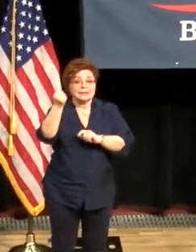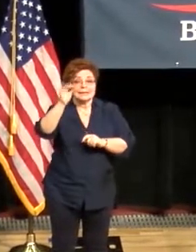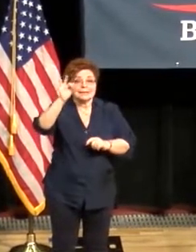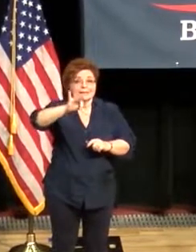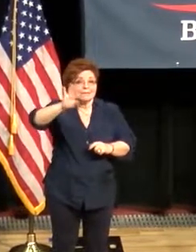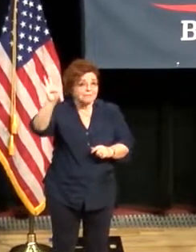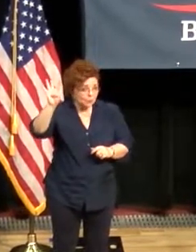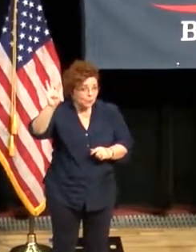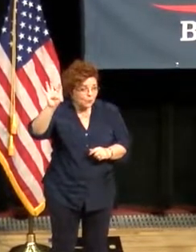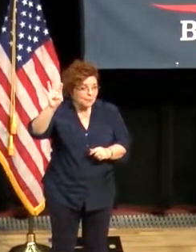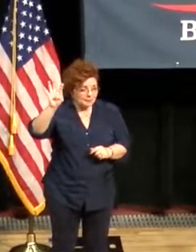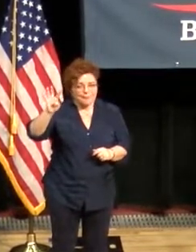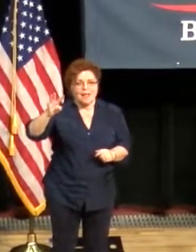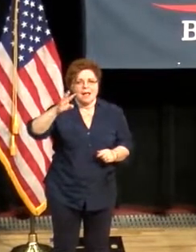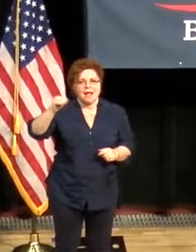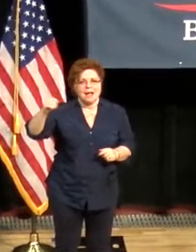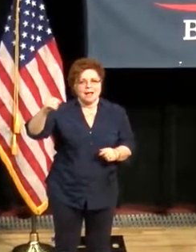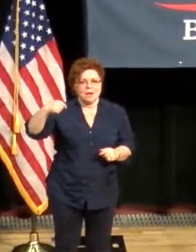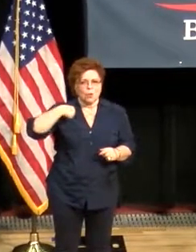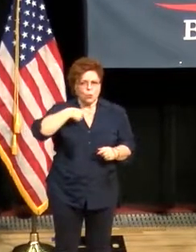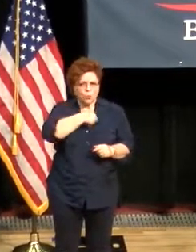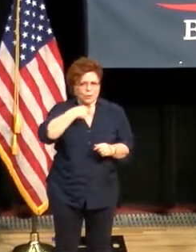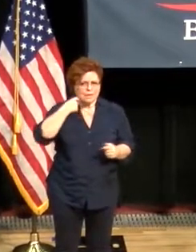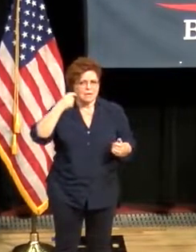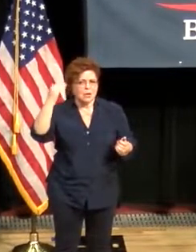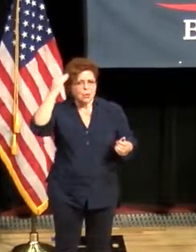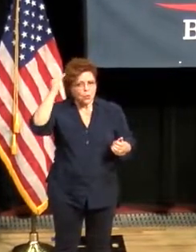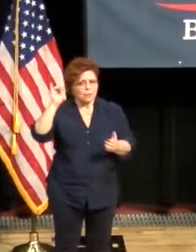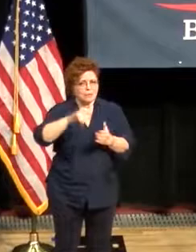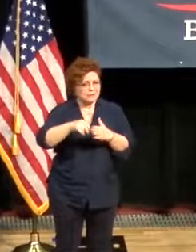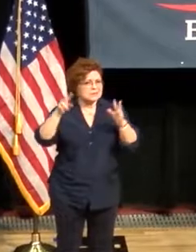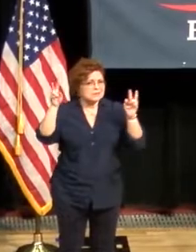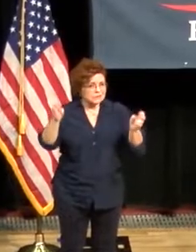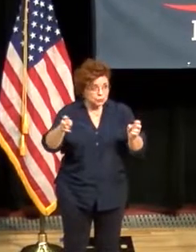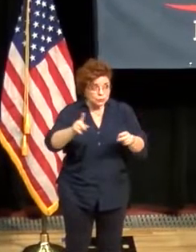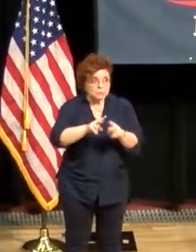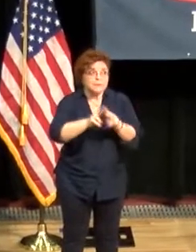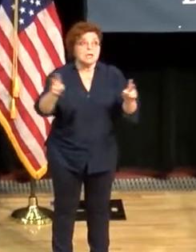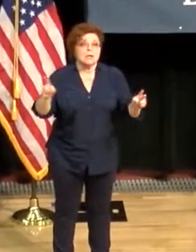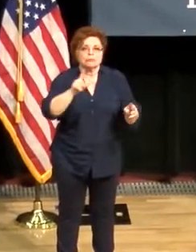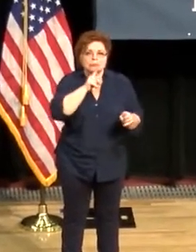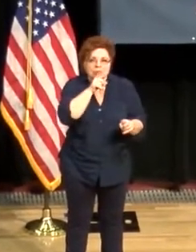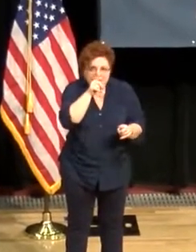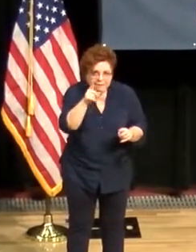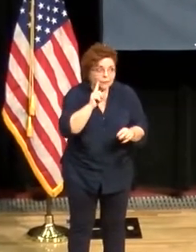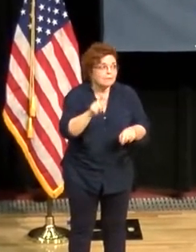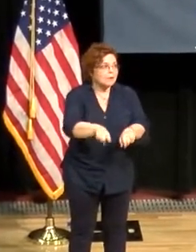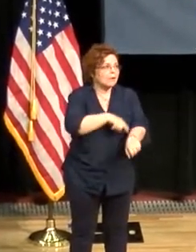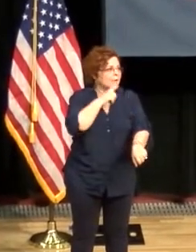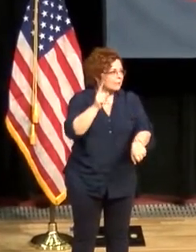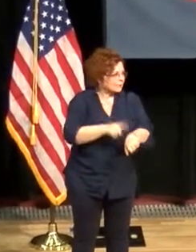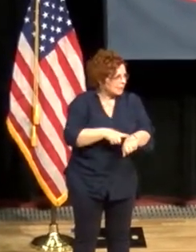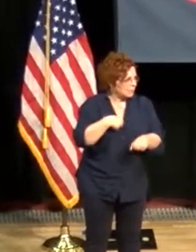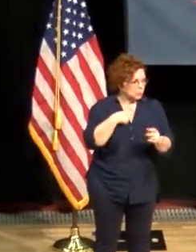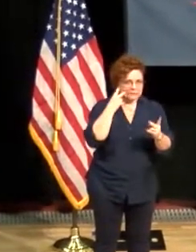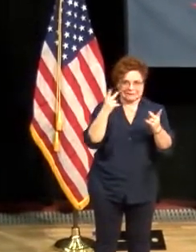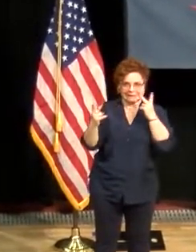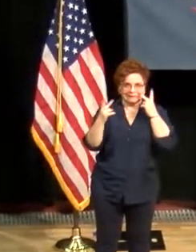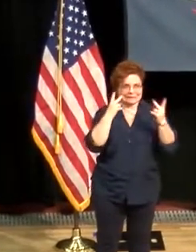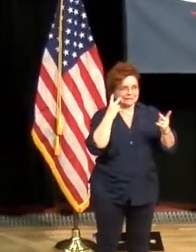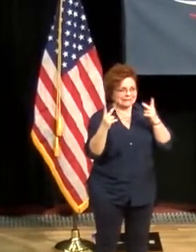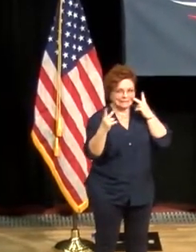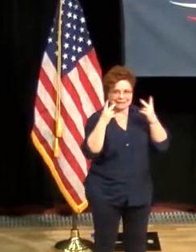1994. And we have known that this issue is very real for a very long time. We can see it, those of us who